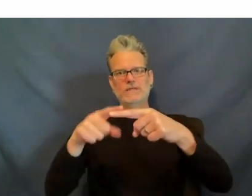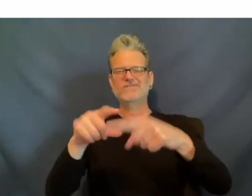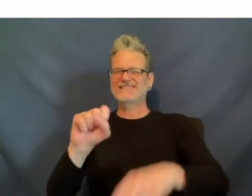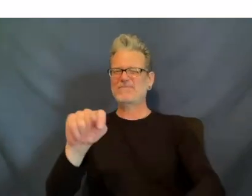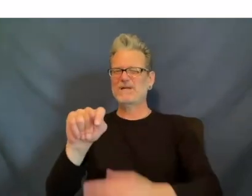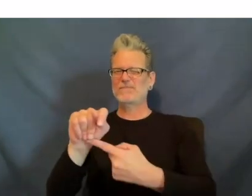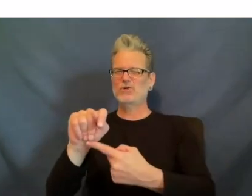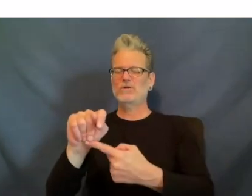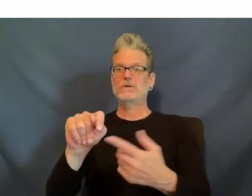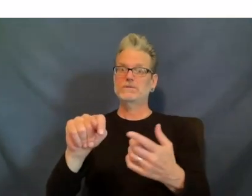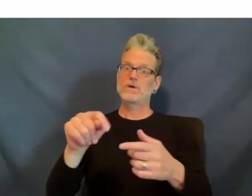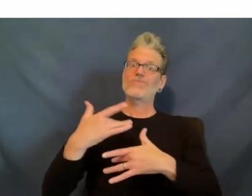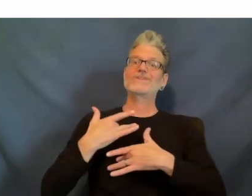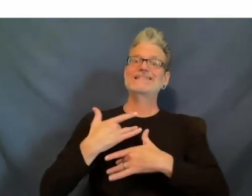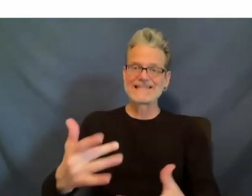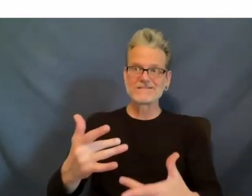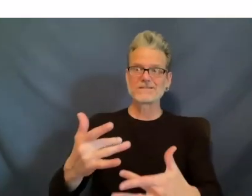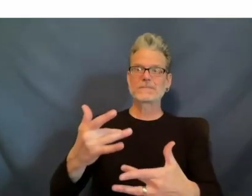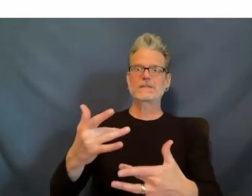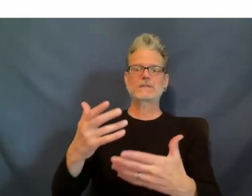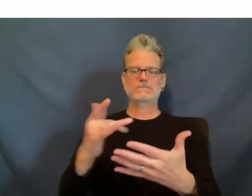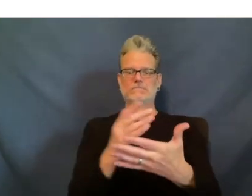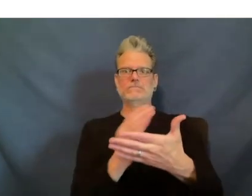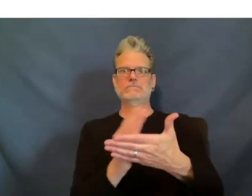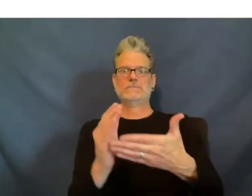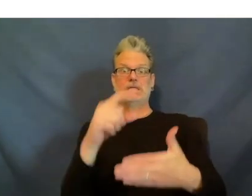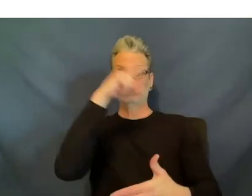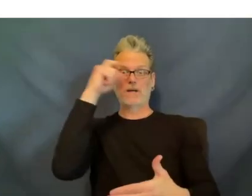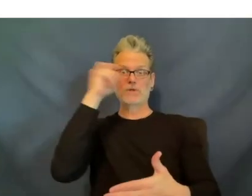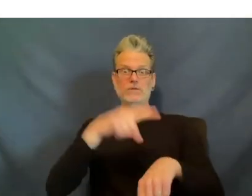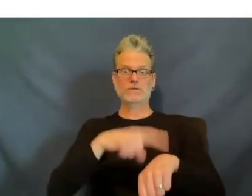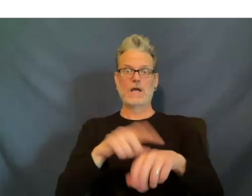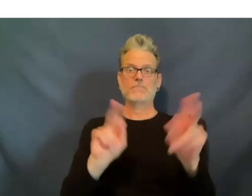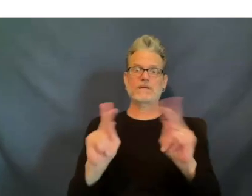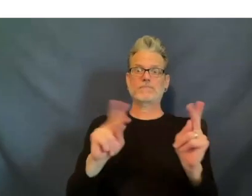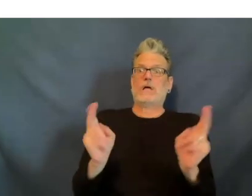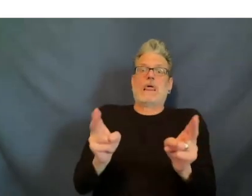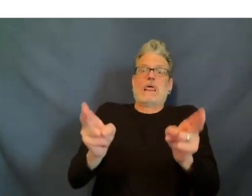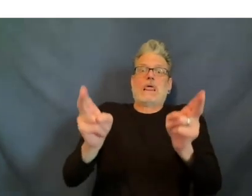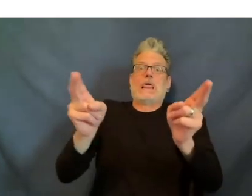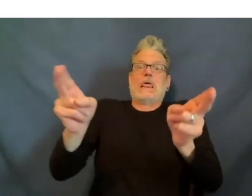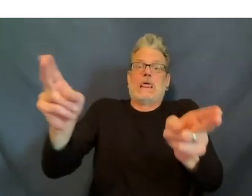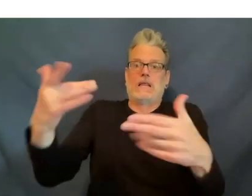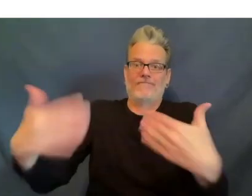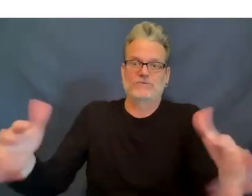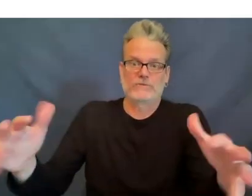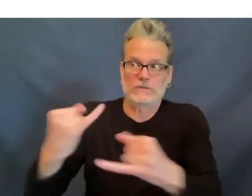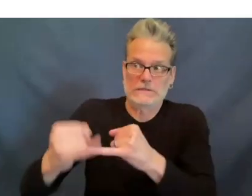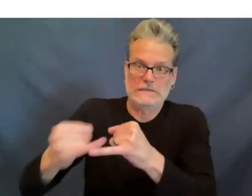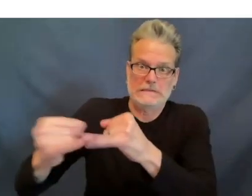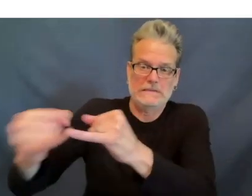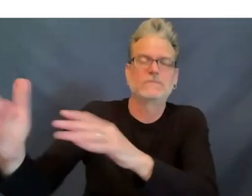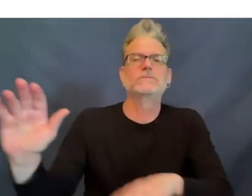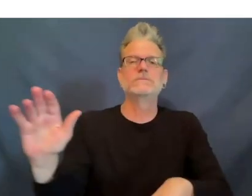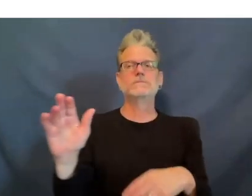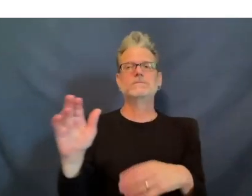big rush in late summer to get agreements finalized. Also, length of agreements can vary as well, and different instruments have